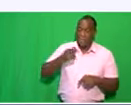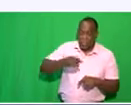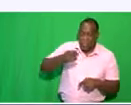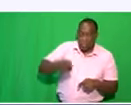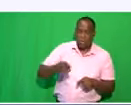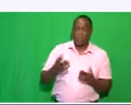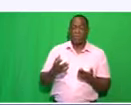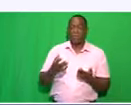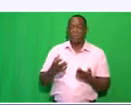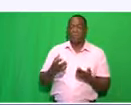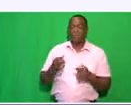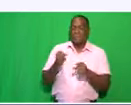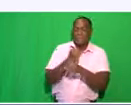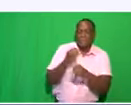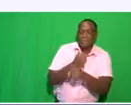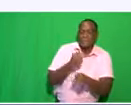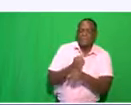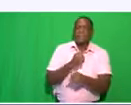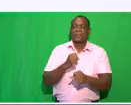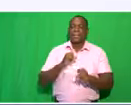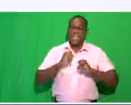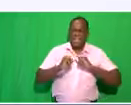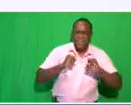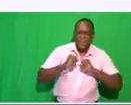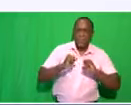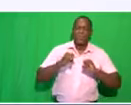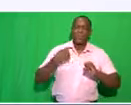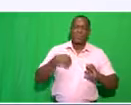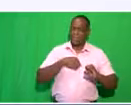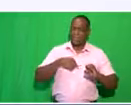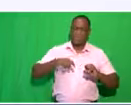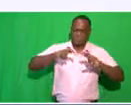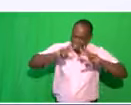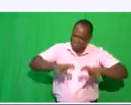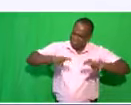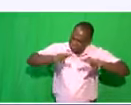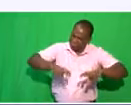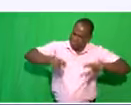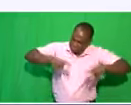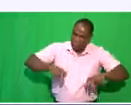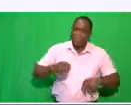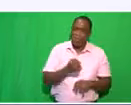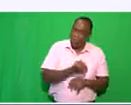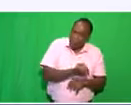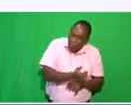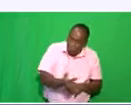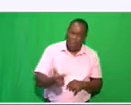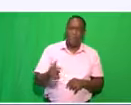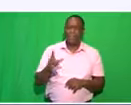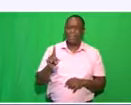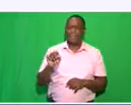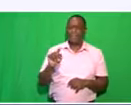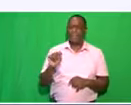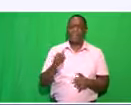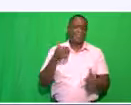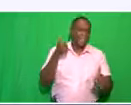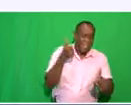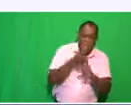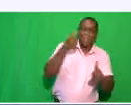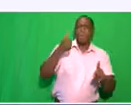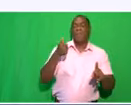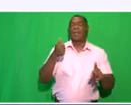data. And we're in the process of doing that. We've looked at what people have been saying. We've looked at the impact. We've looked at